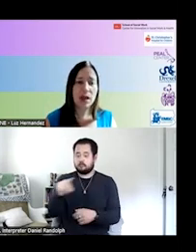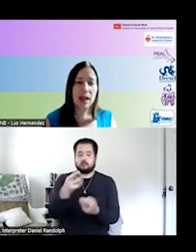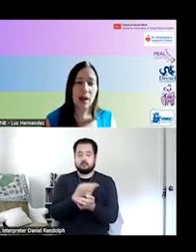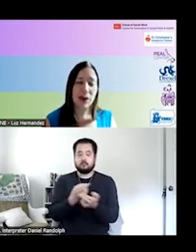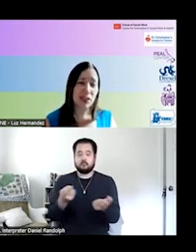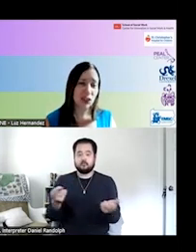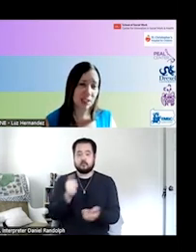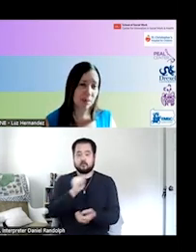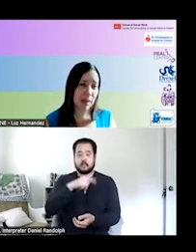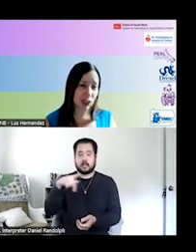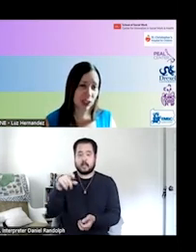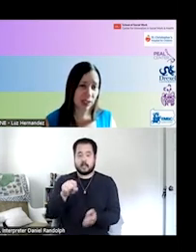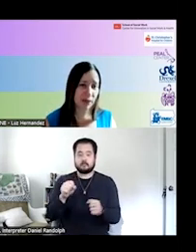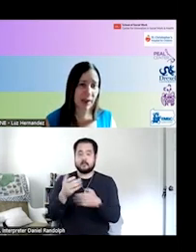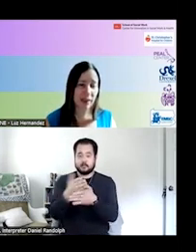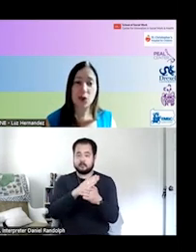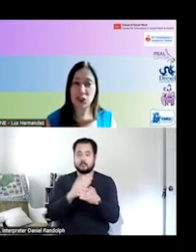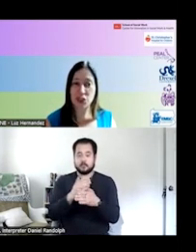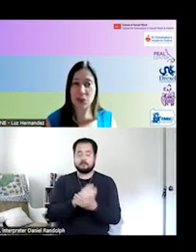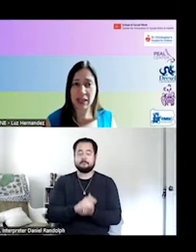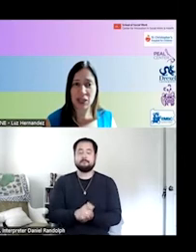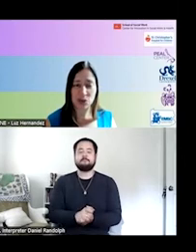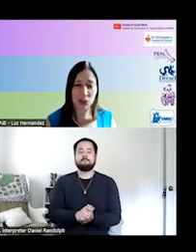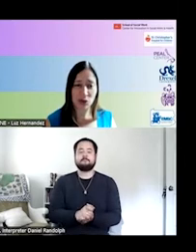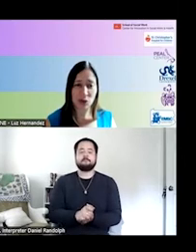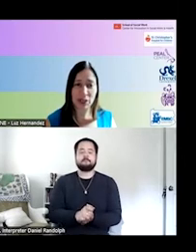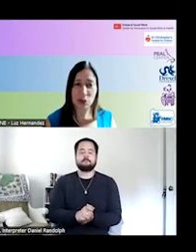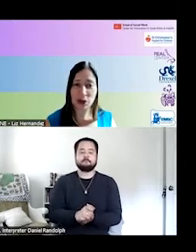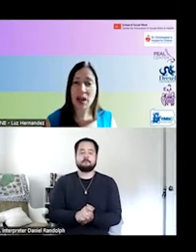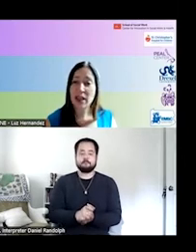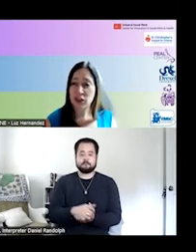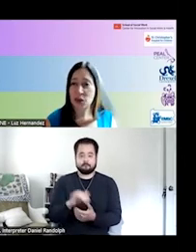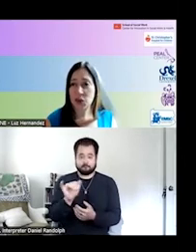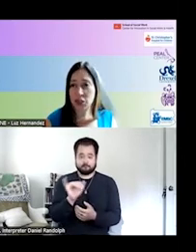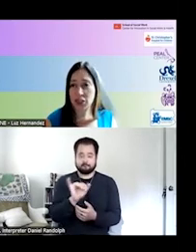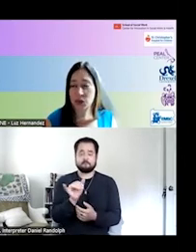Also, I want to just mention the fact, of course, there's communication boards I don't want to